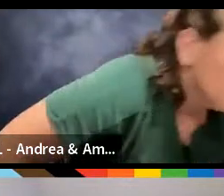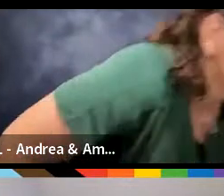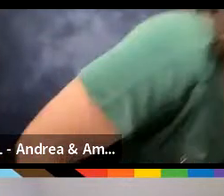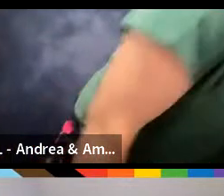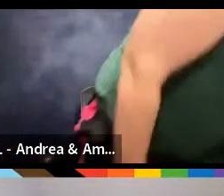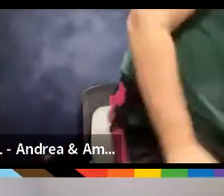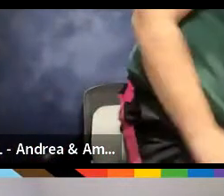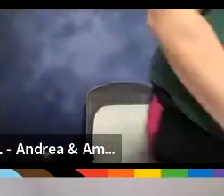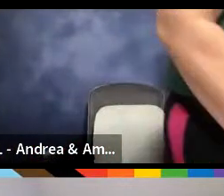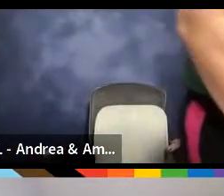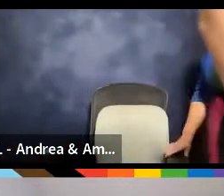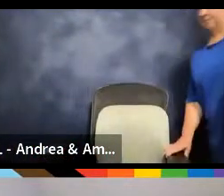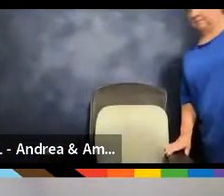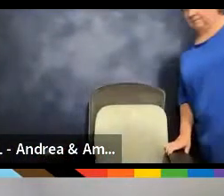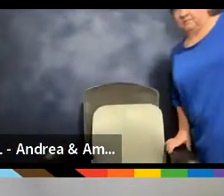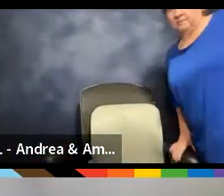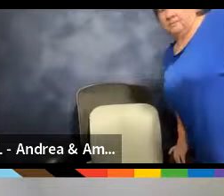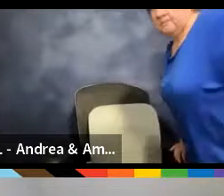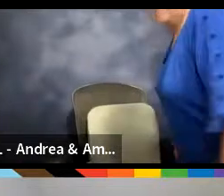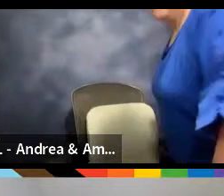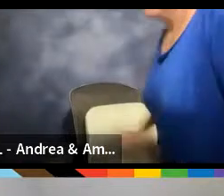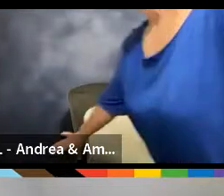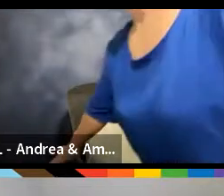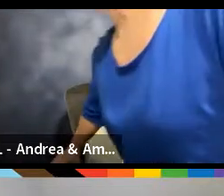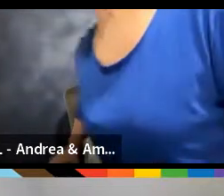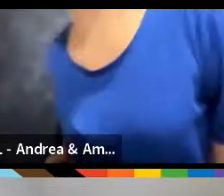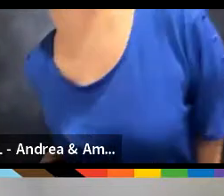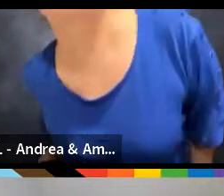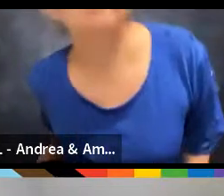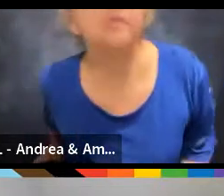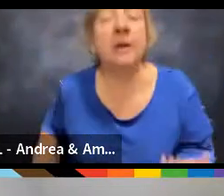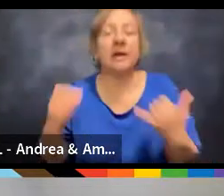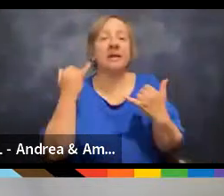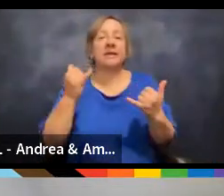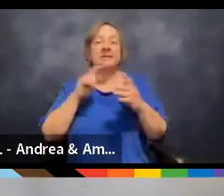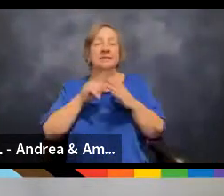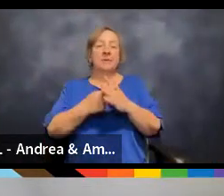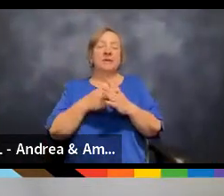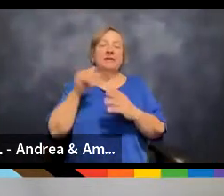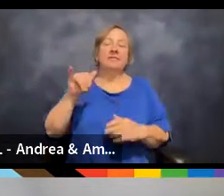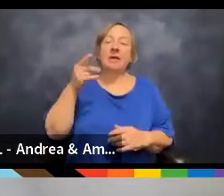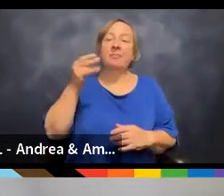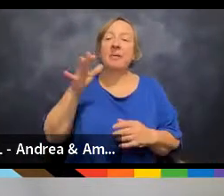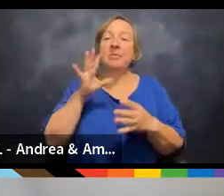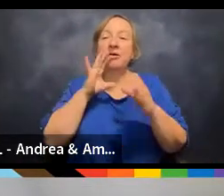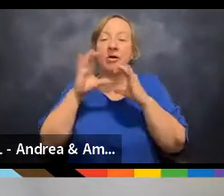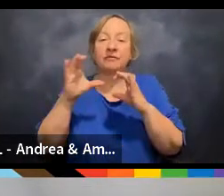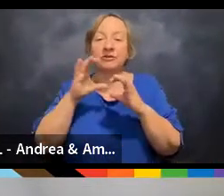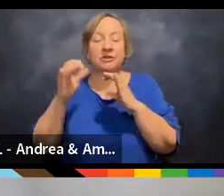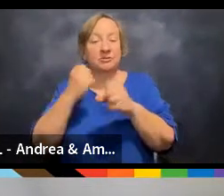just the beginning of that public conversation to make sure that we are engaging everyone.